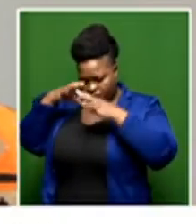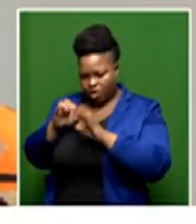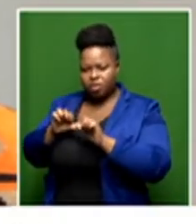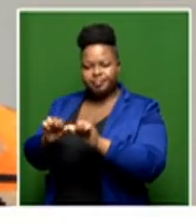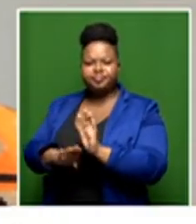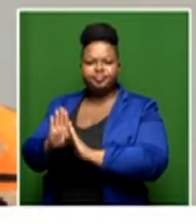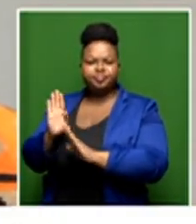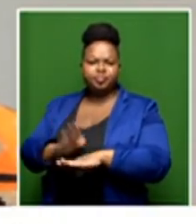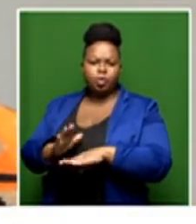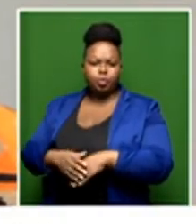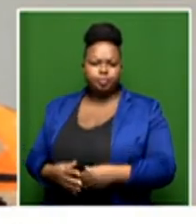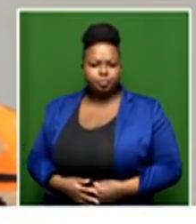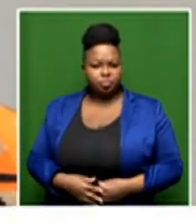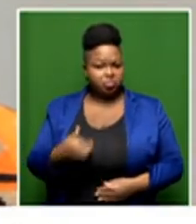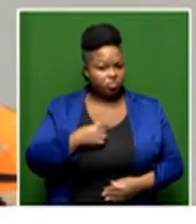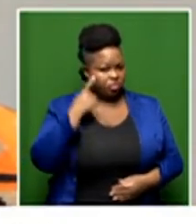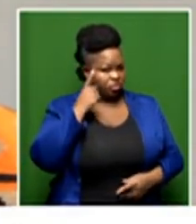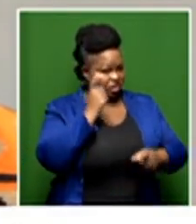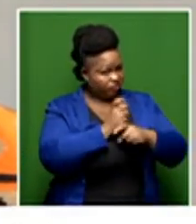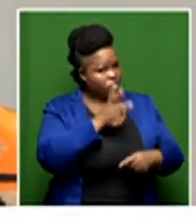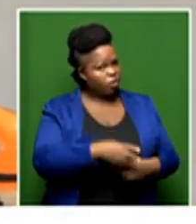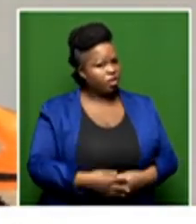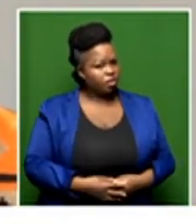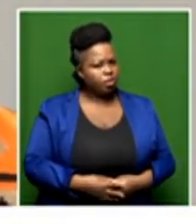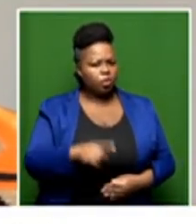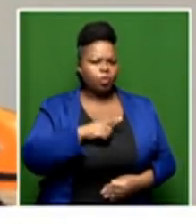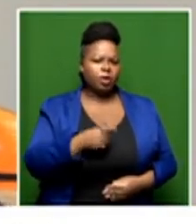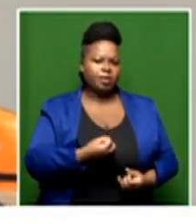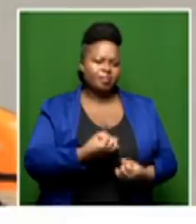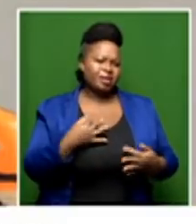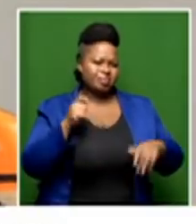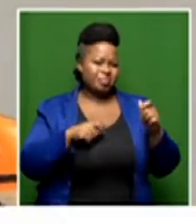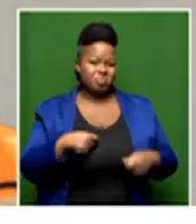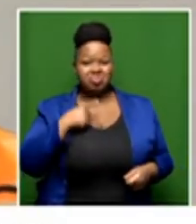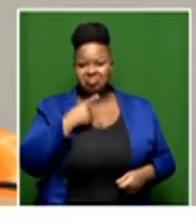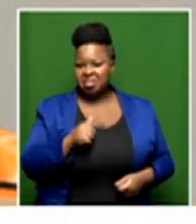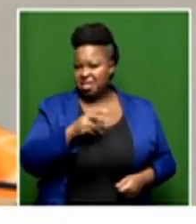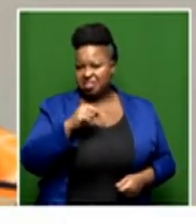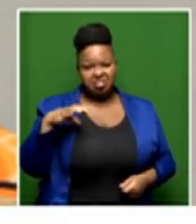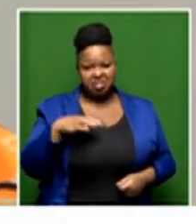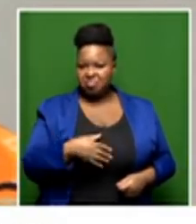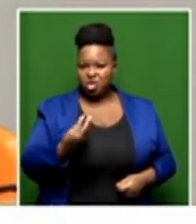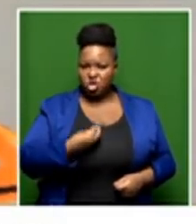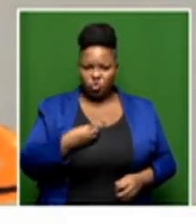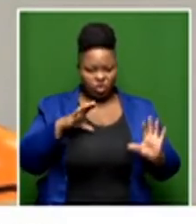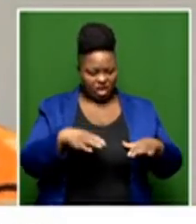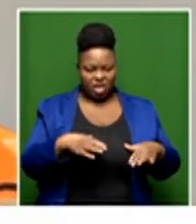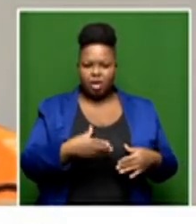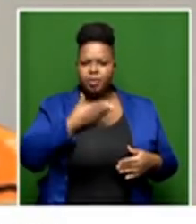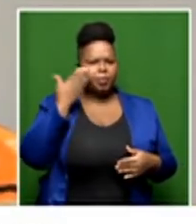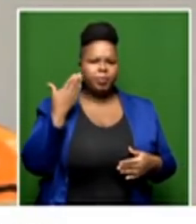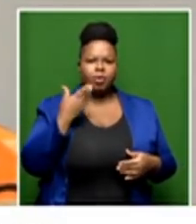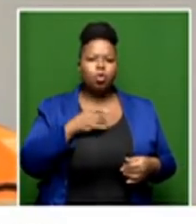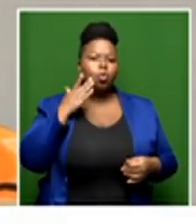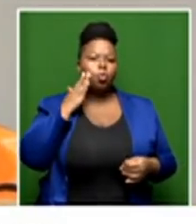how difficult is that going to be, given that many would argue that the ANC has not had an effective youth league since